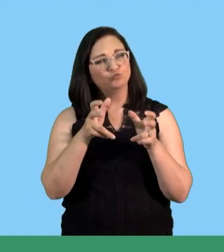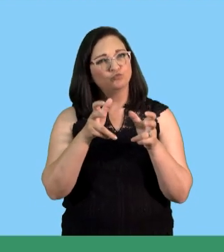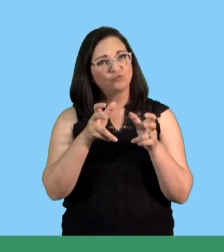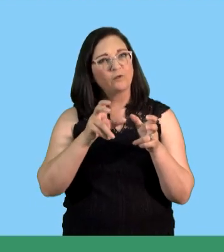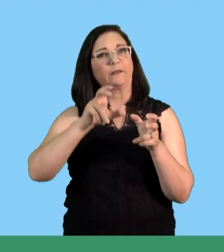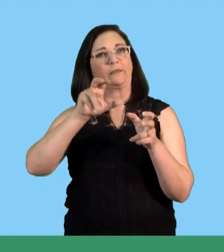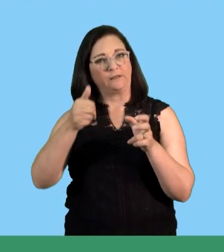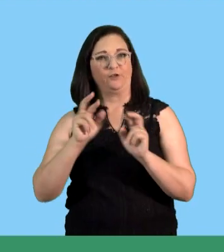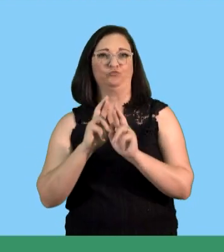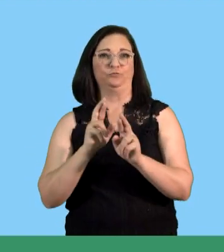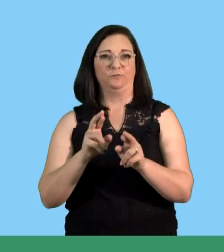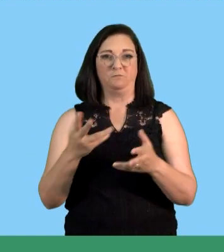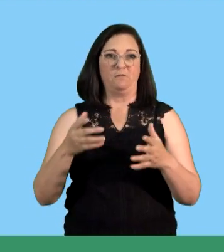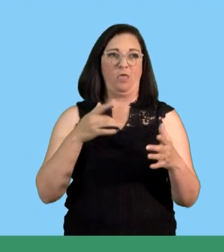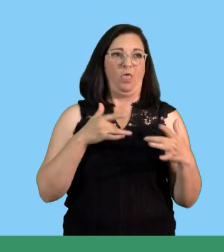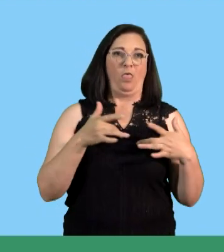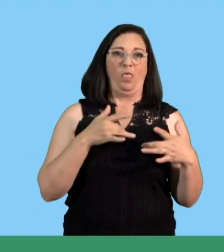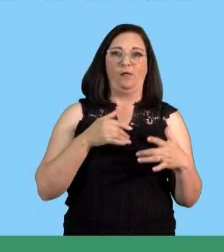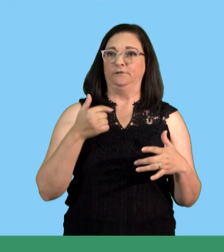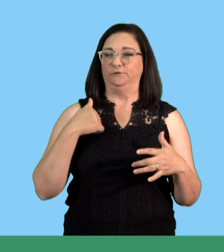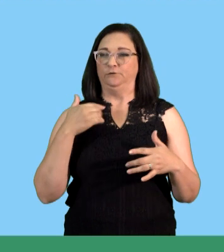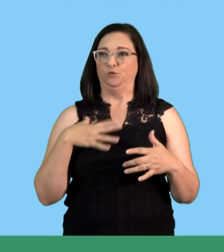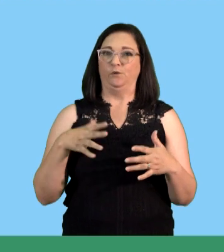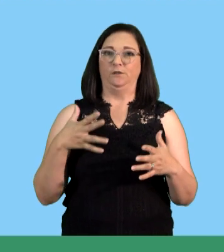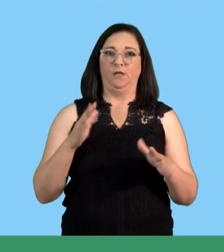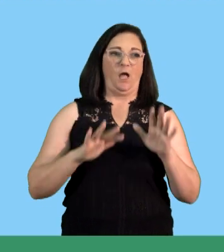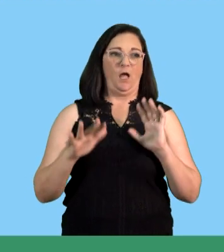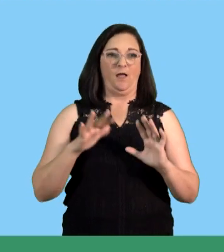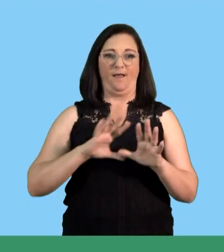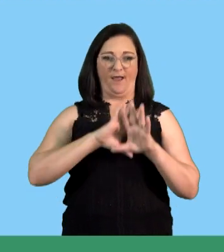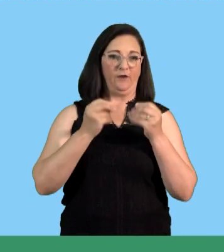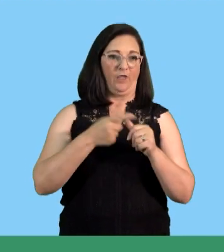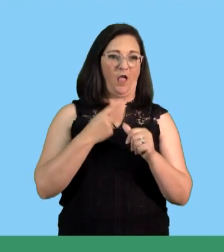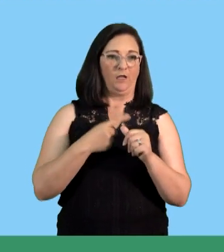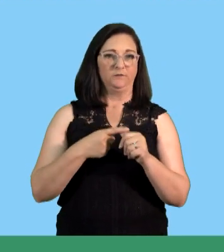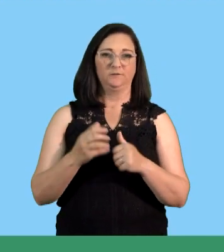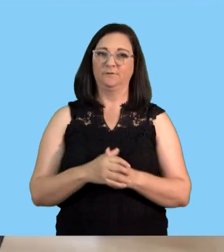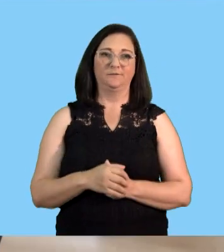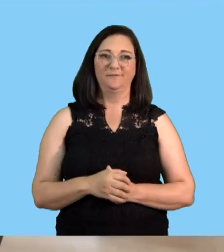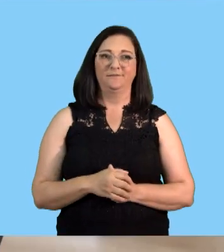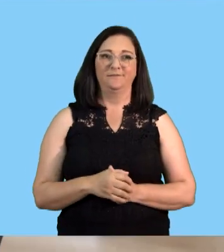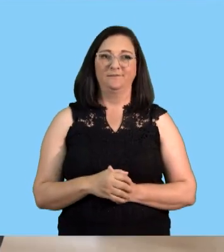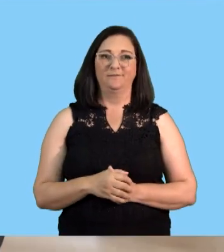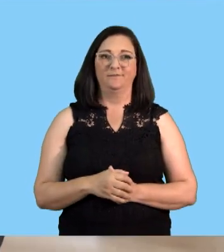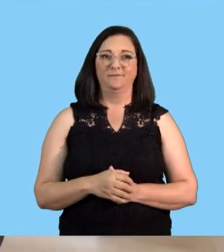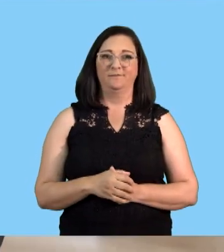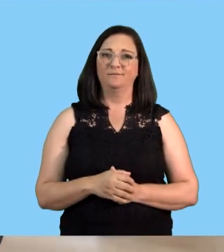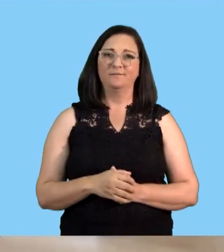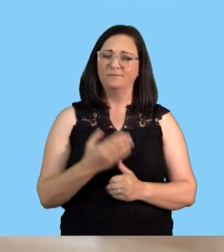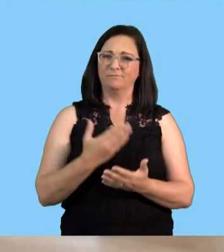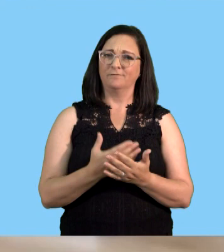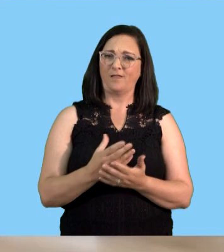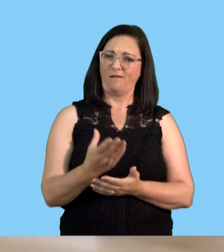It's very important. Yes, sometimes you panic and you just want to find yourself answering everything. No, there's nothing wrong with you